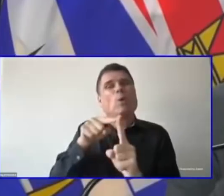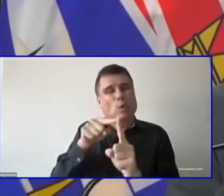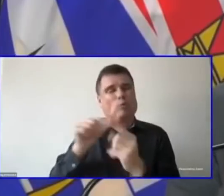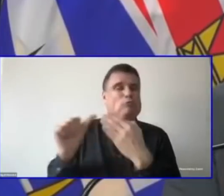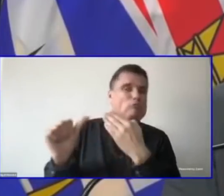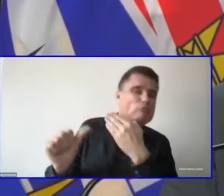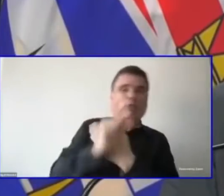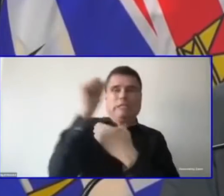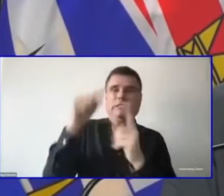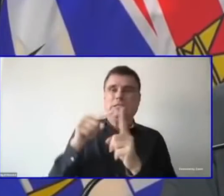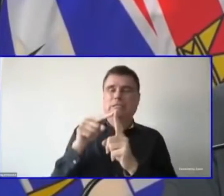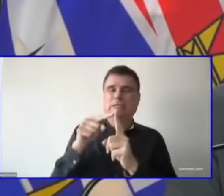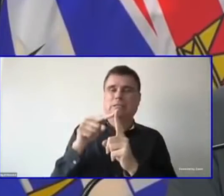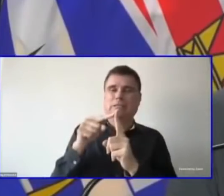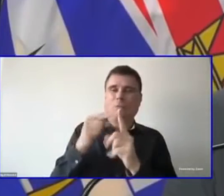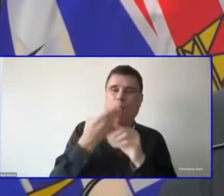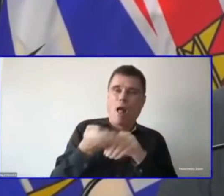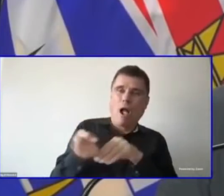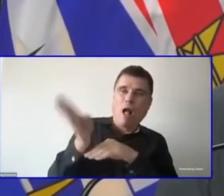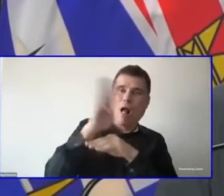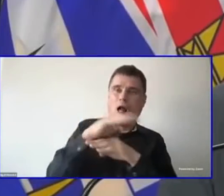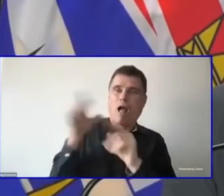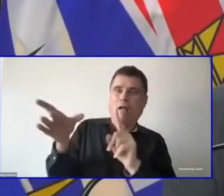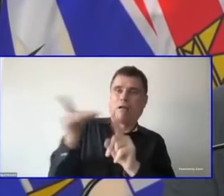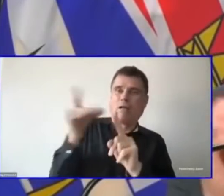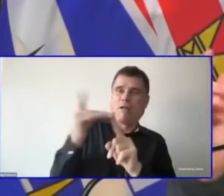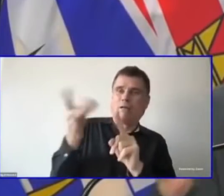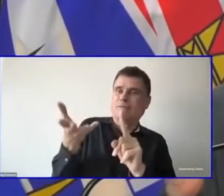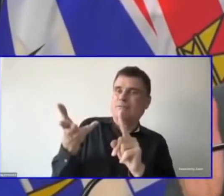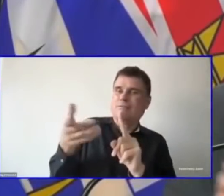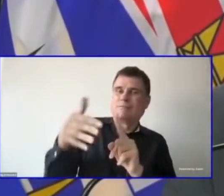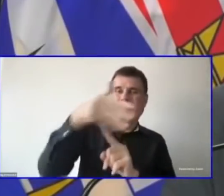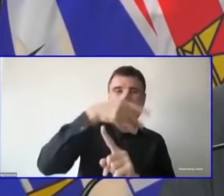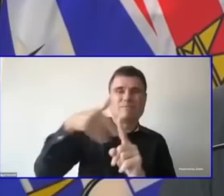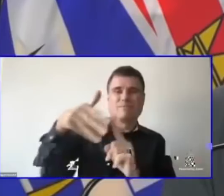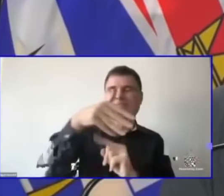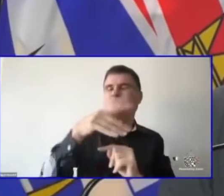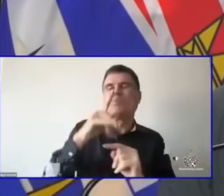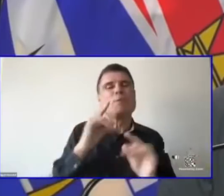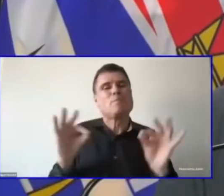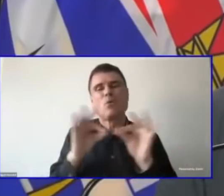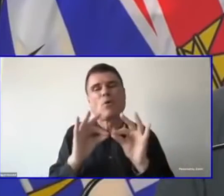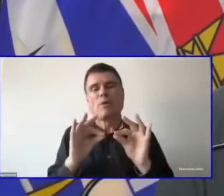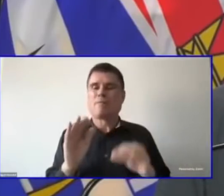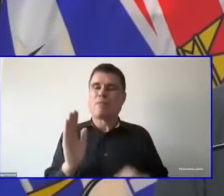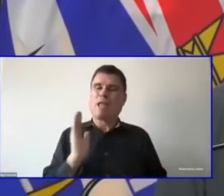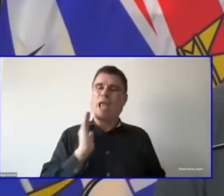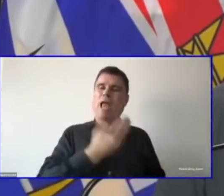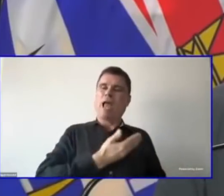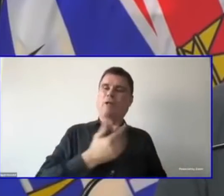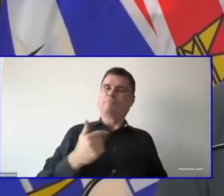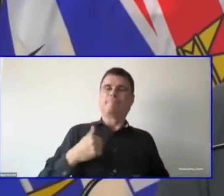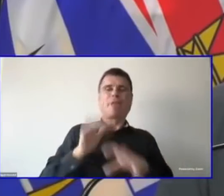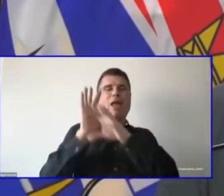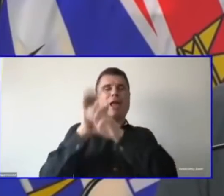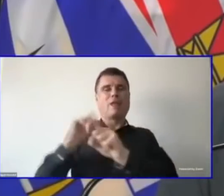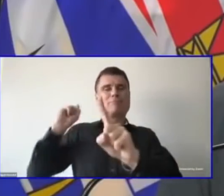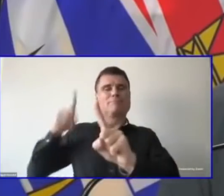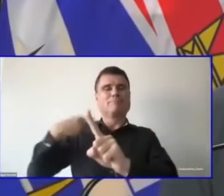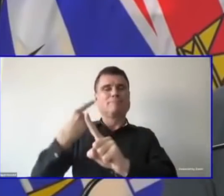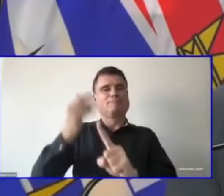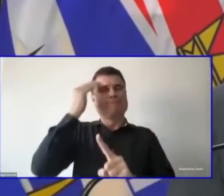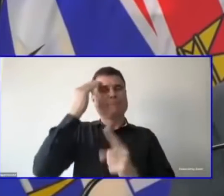why, once again, we need to go back to using our COVID sense, as the minister would say. So